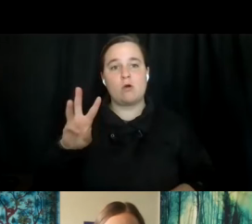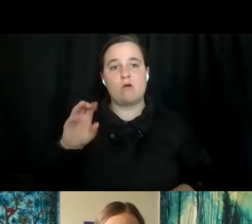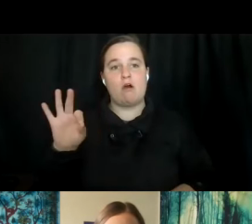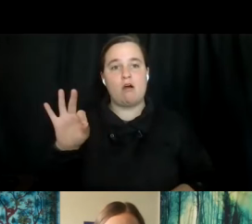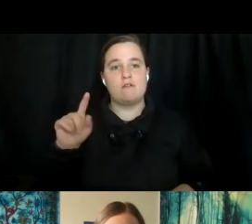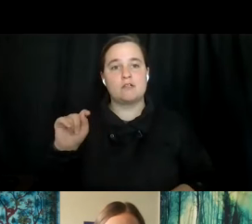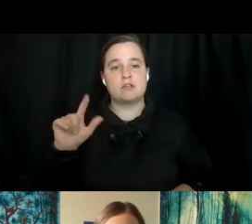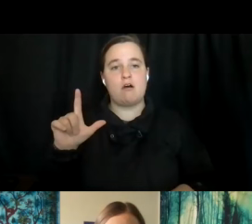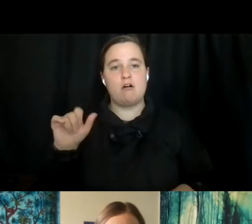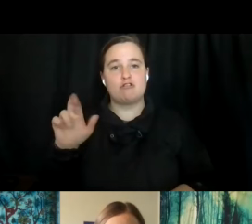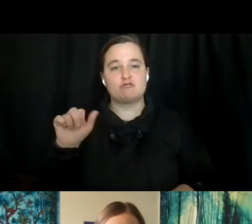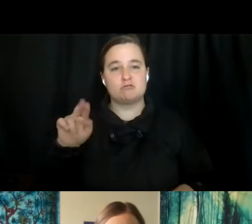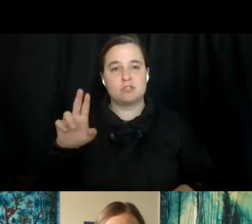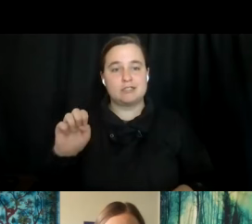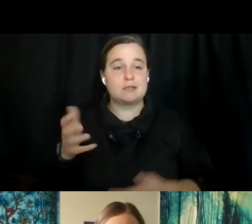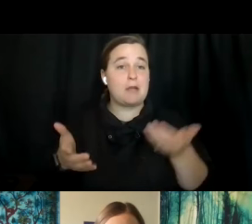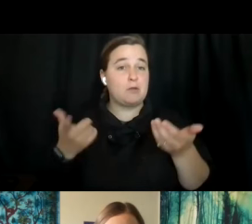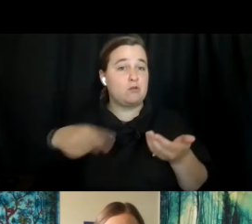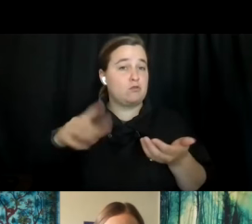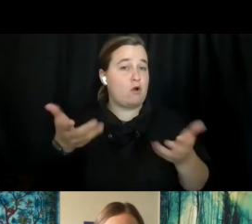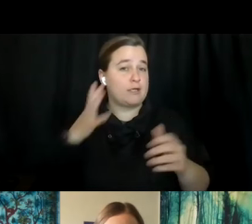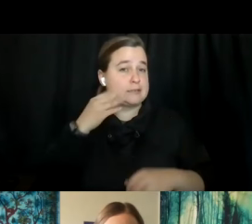sensory motor therapy, or